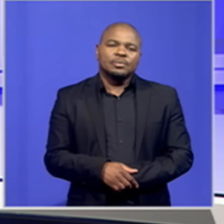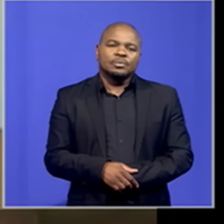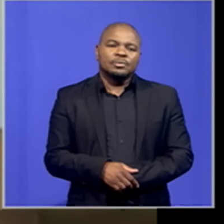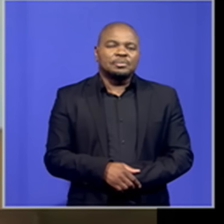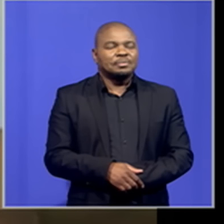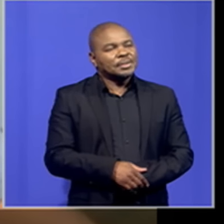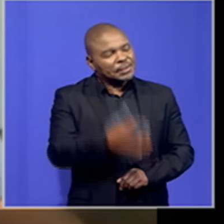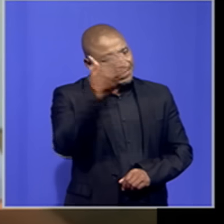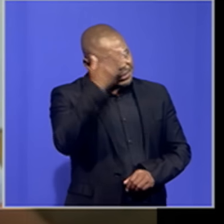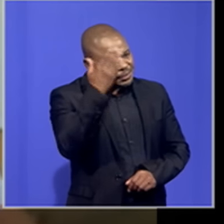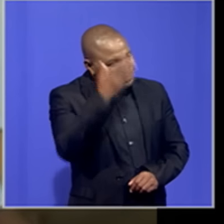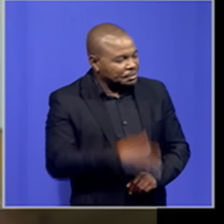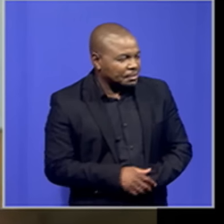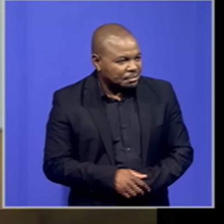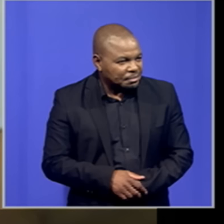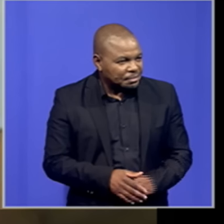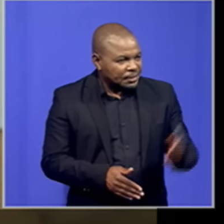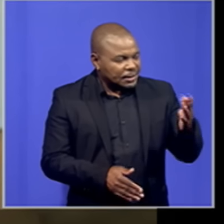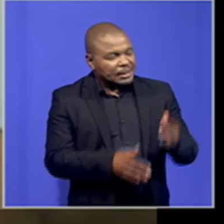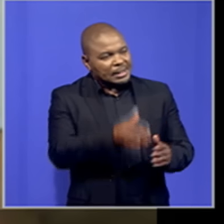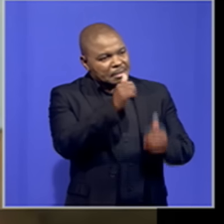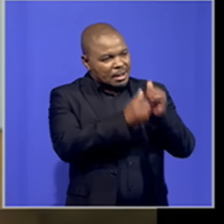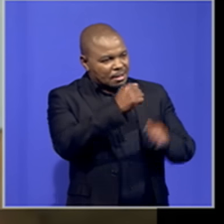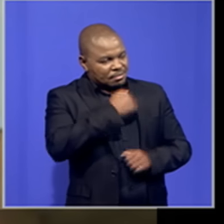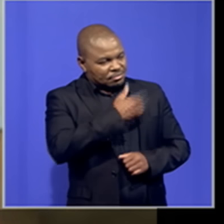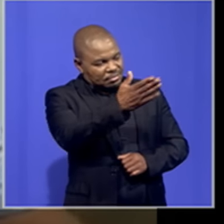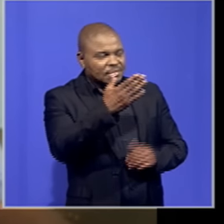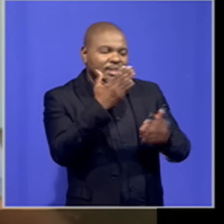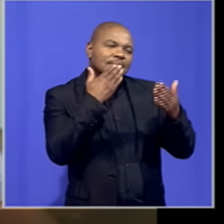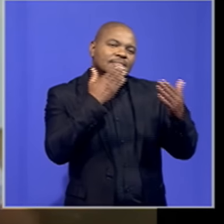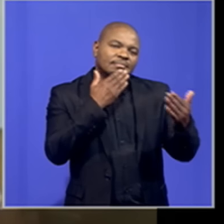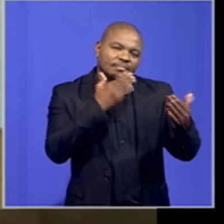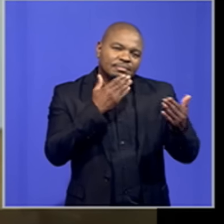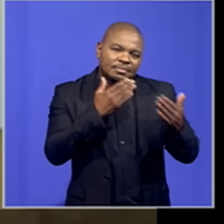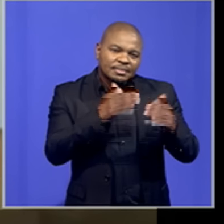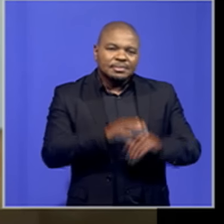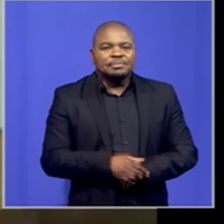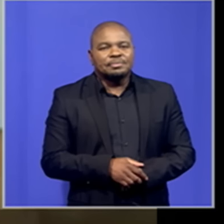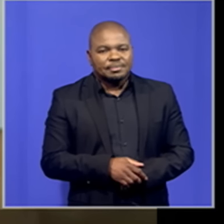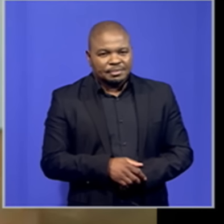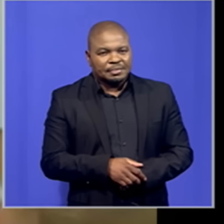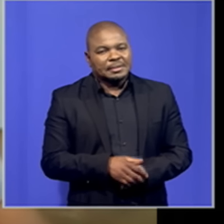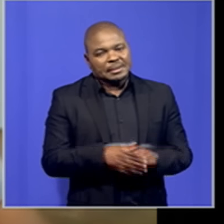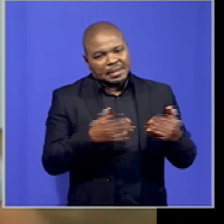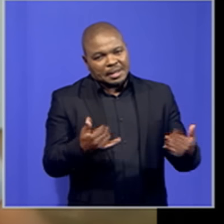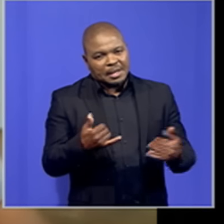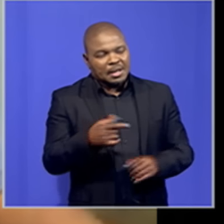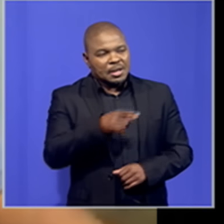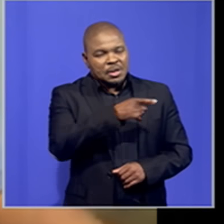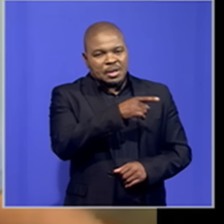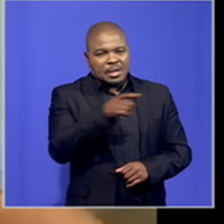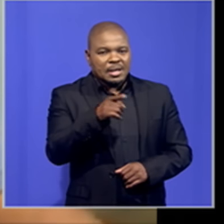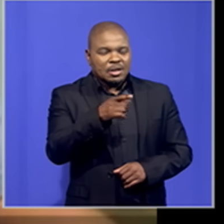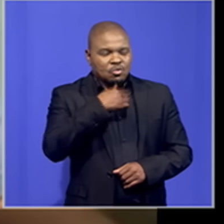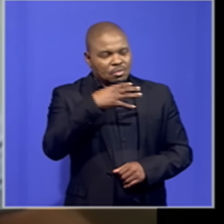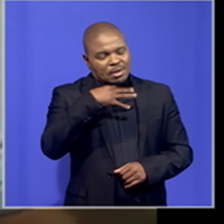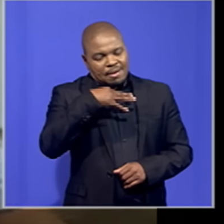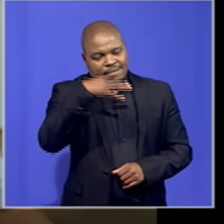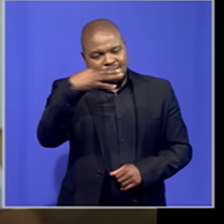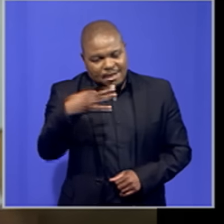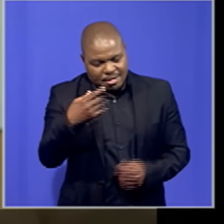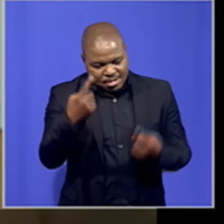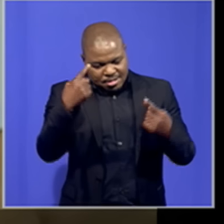Dumela ngwaneso ke a lebogela gore e be le taleditse gore ke